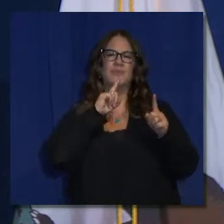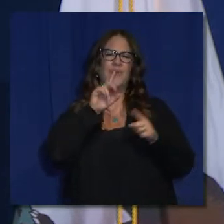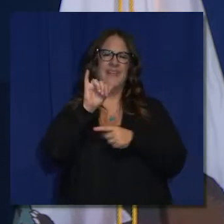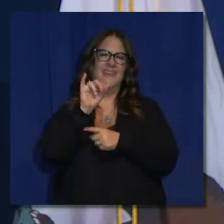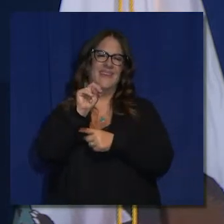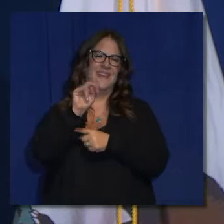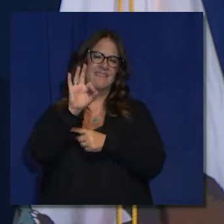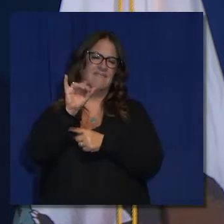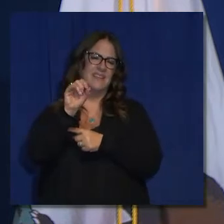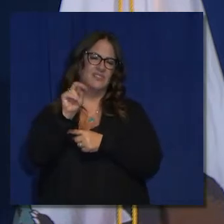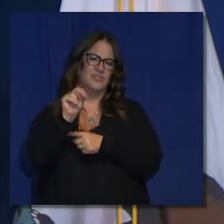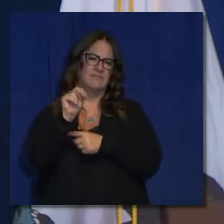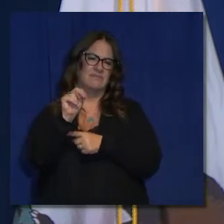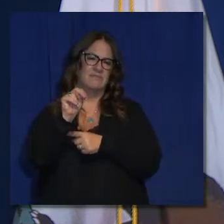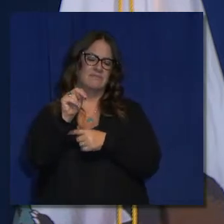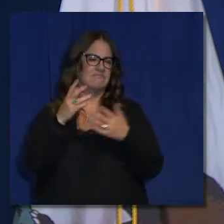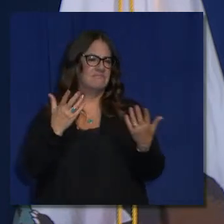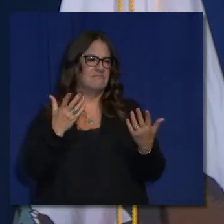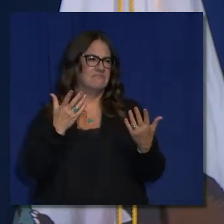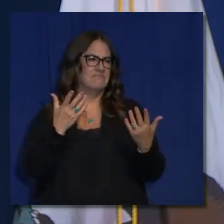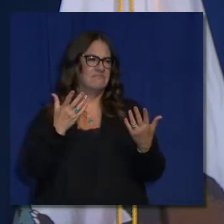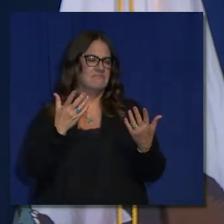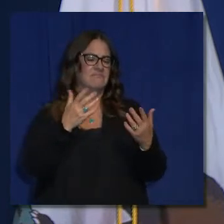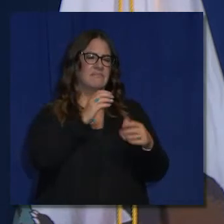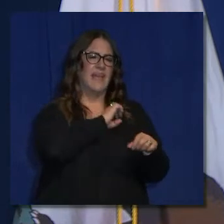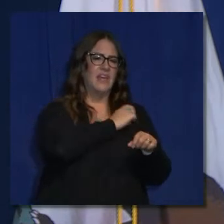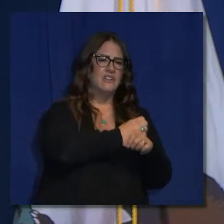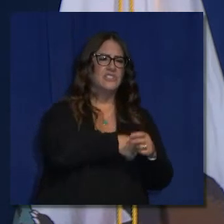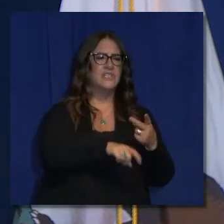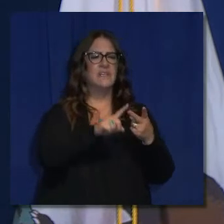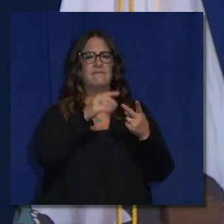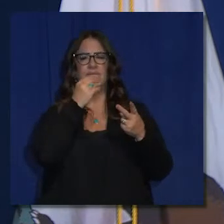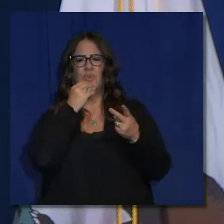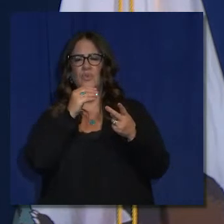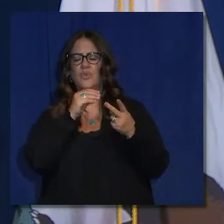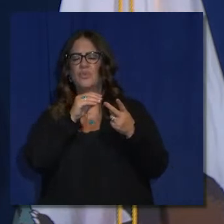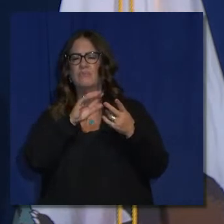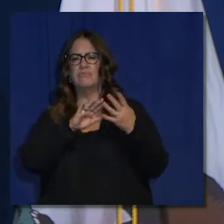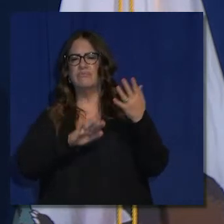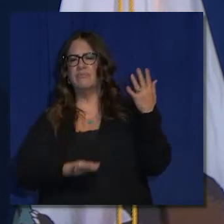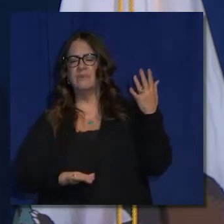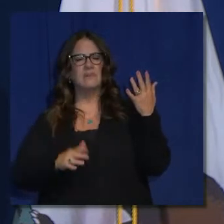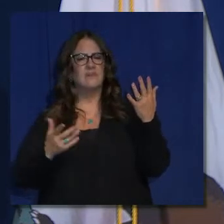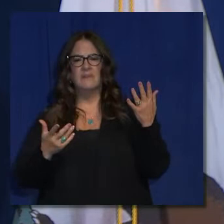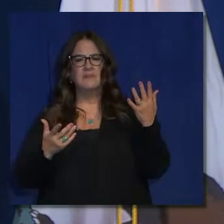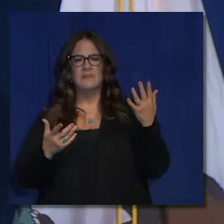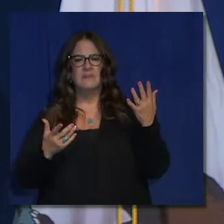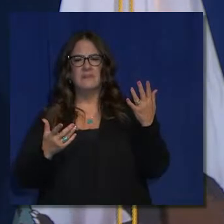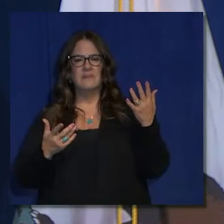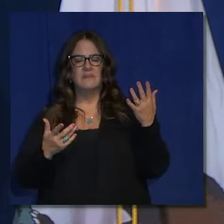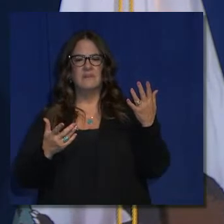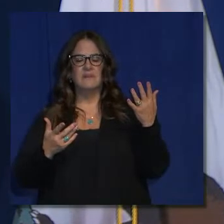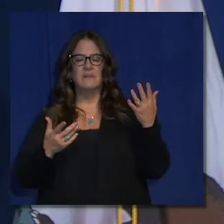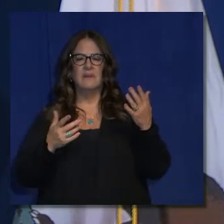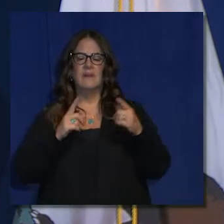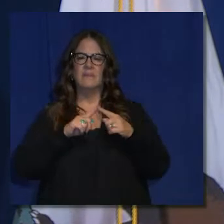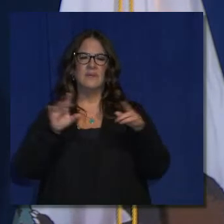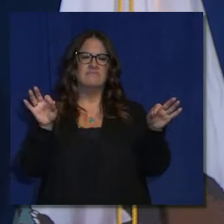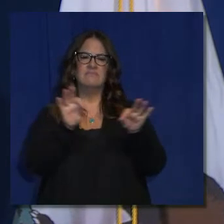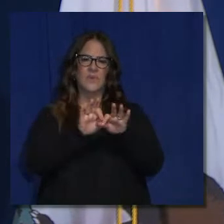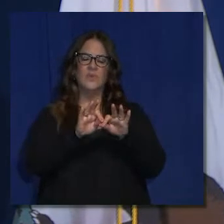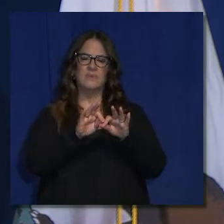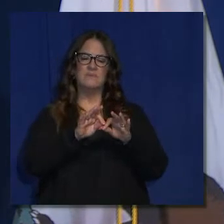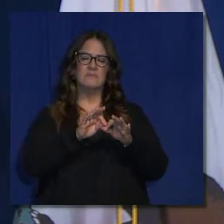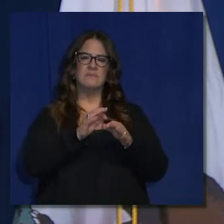relief across the spectrum. Inflation defined in energy, food, and the like. It's a nomenclature, but relief nonetheless.